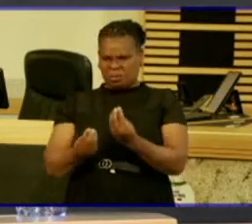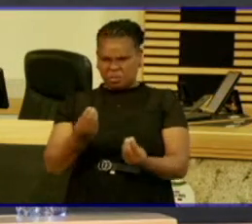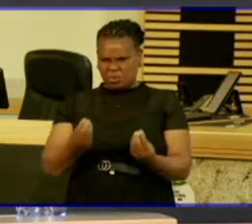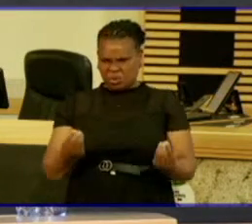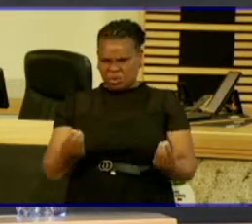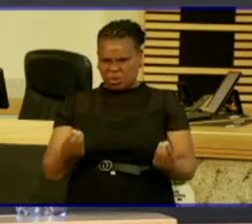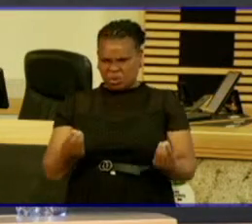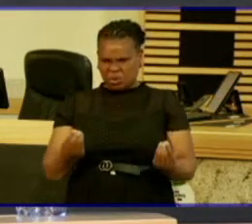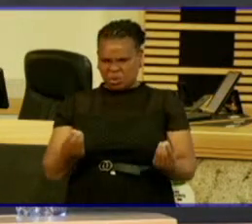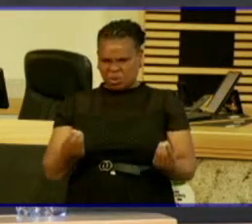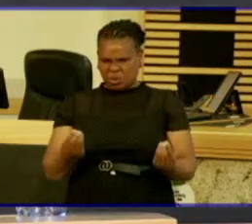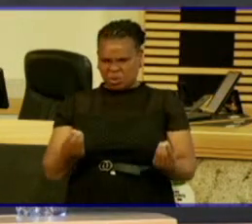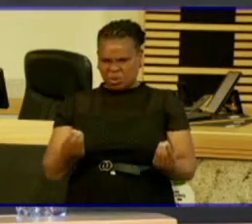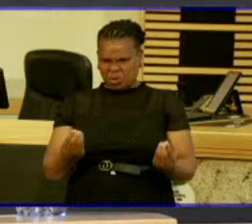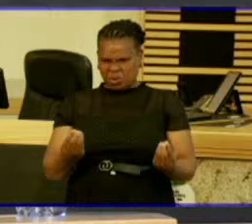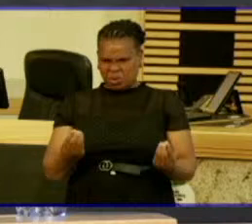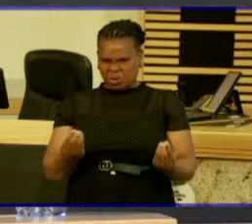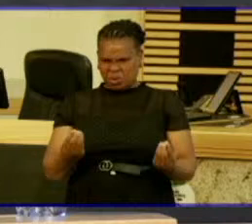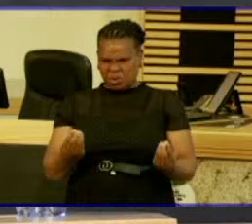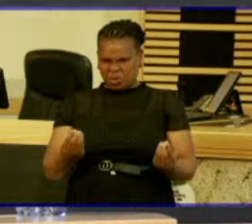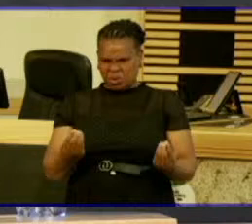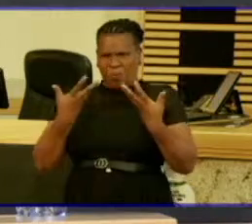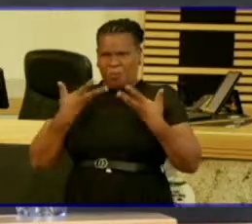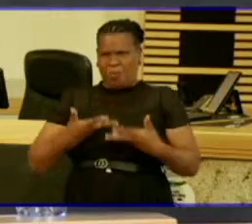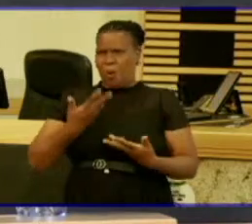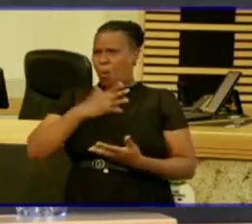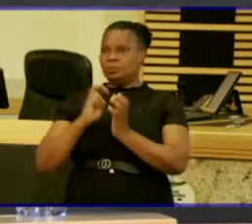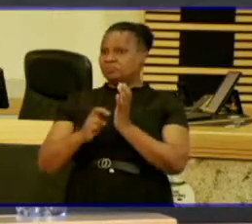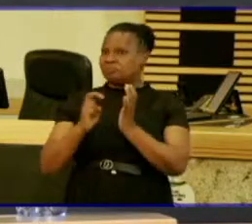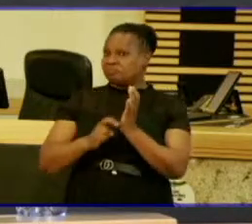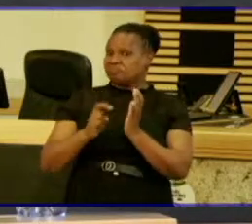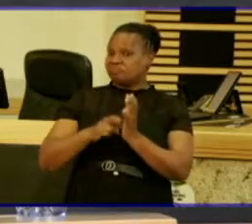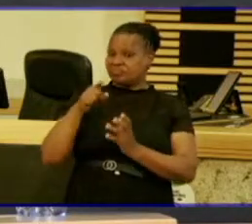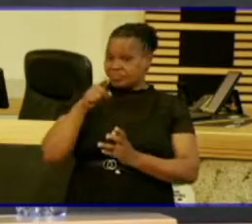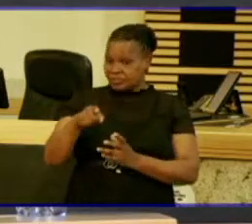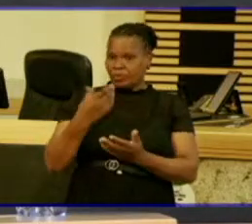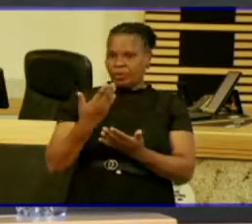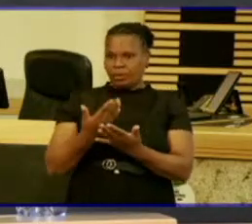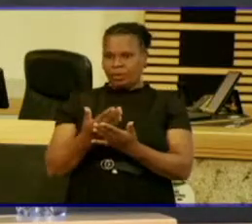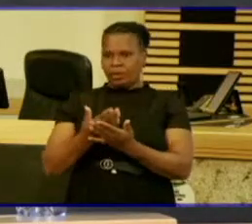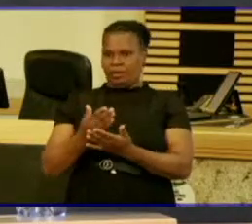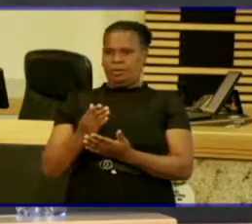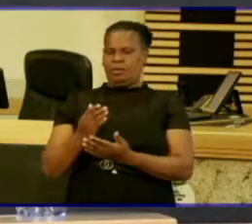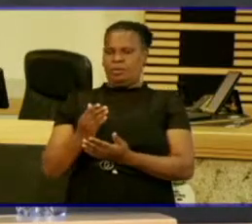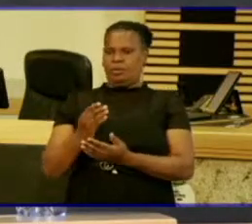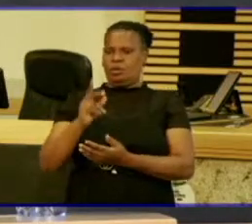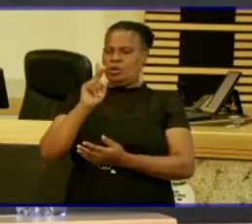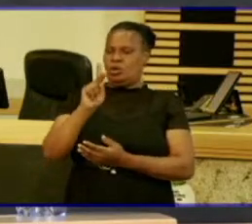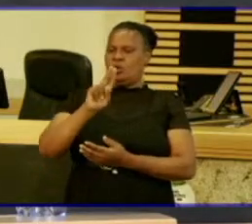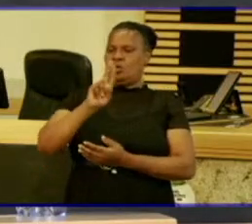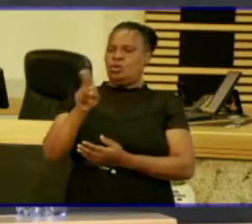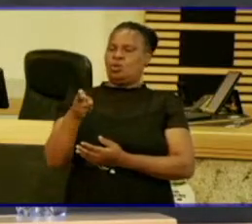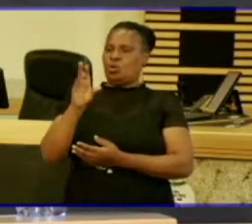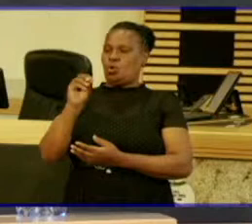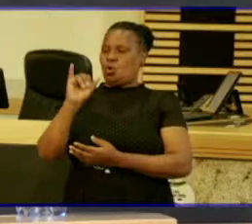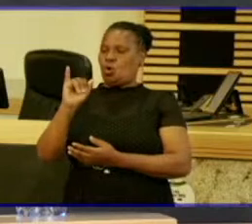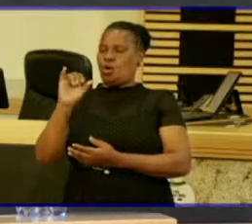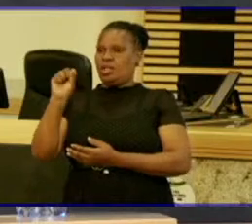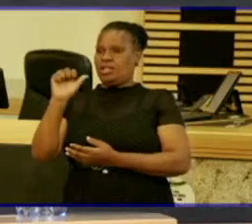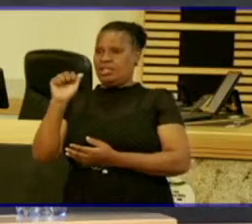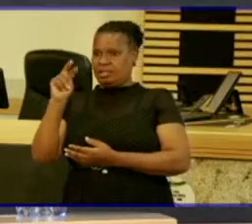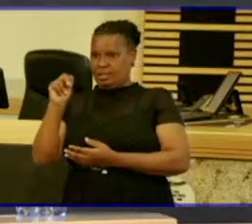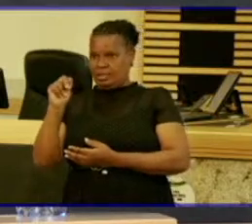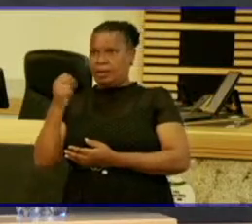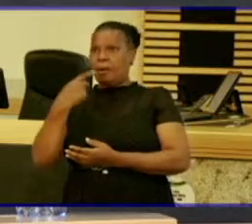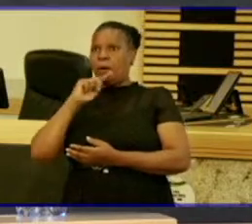bomelwe ngamanzi emizimbeni yabo. Last year, has since announced the implementation date of the Act as the